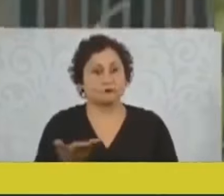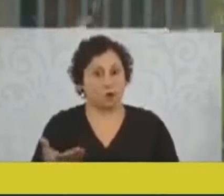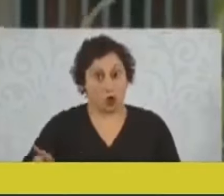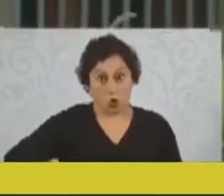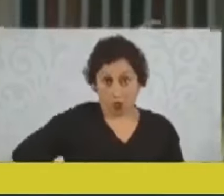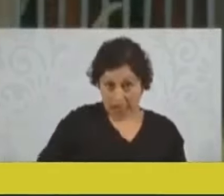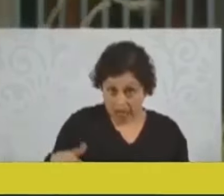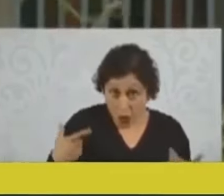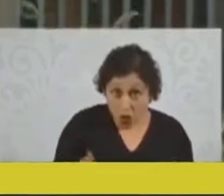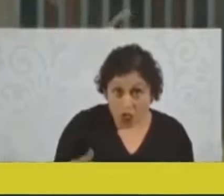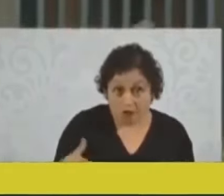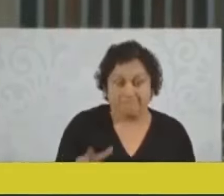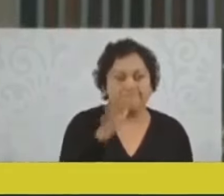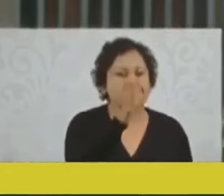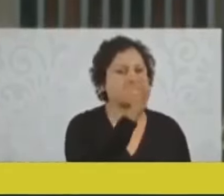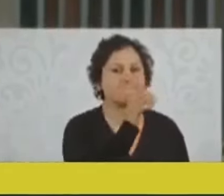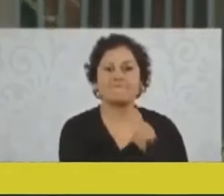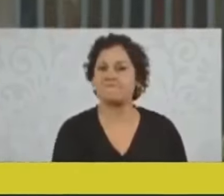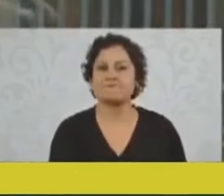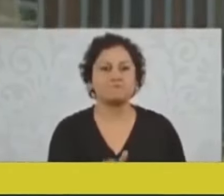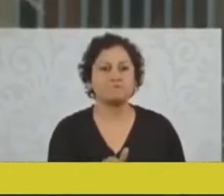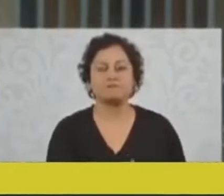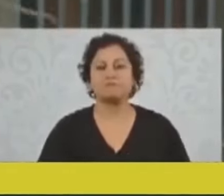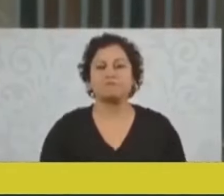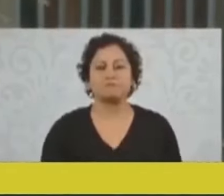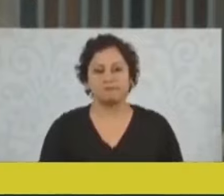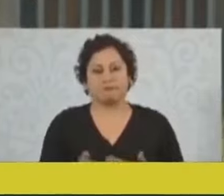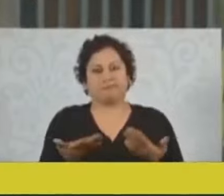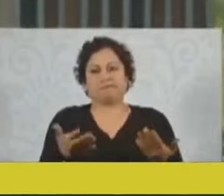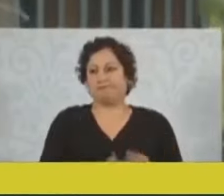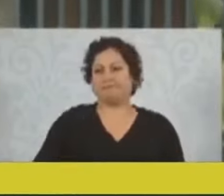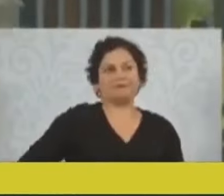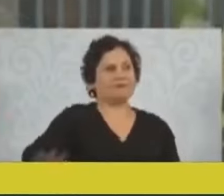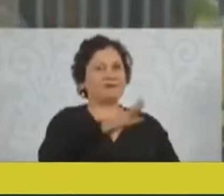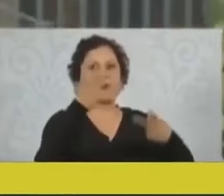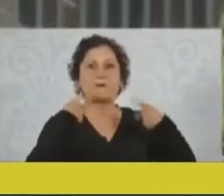It won't be possible to exist a rich government,